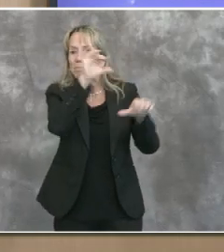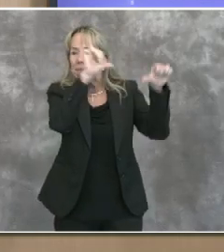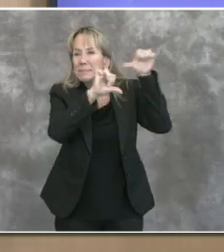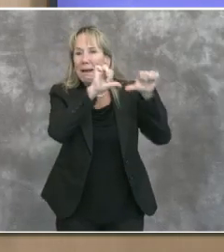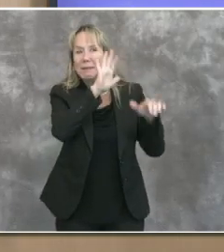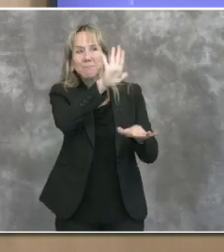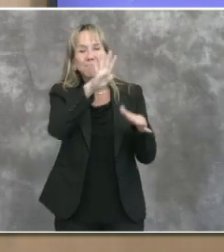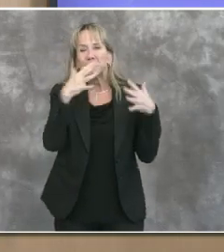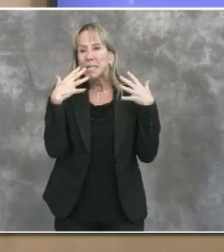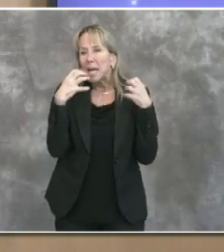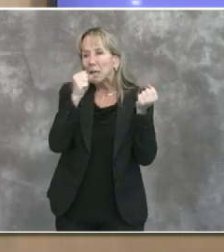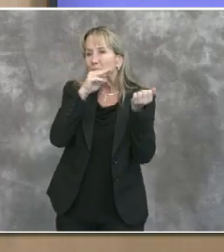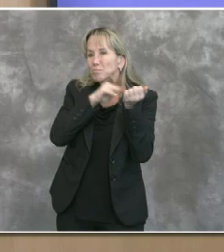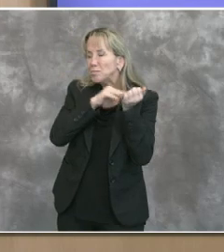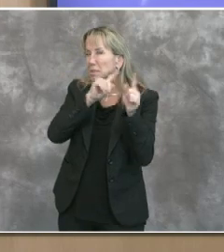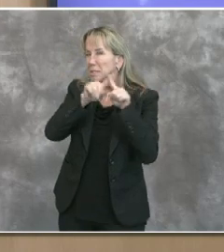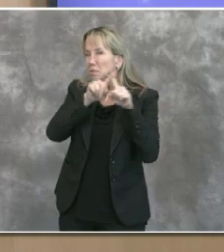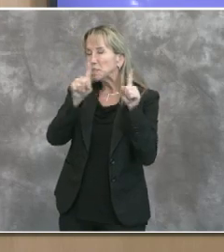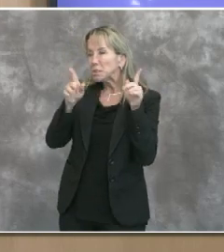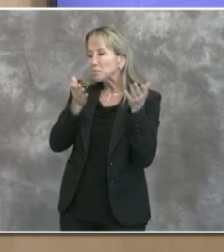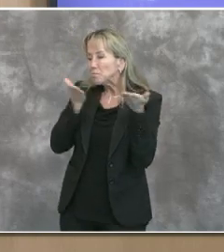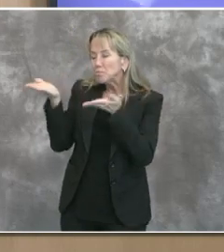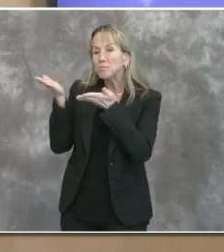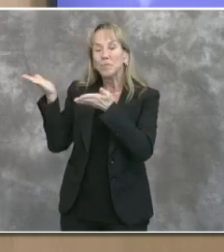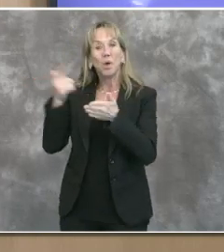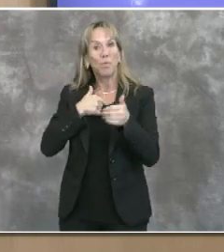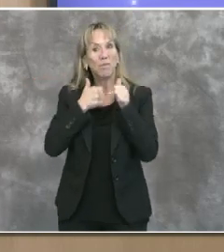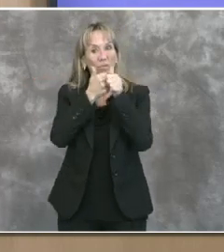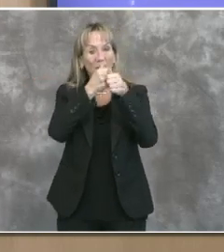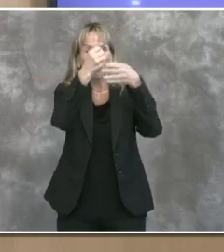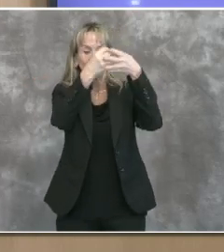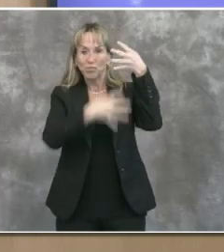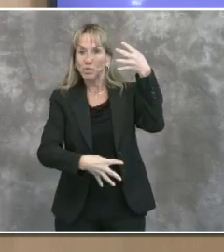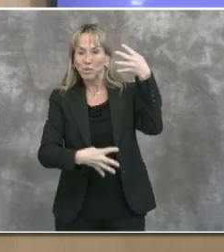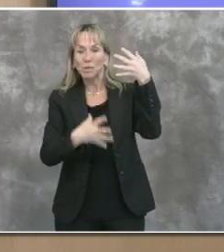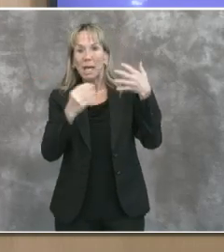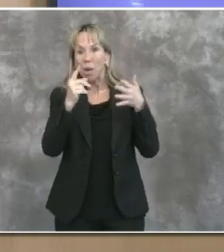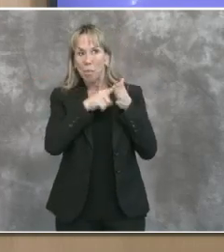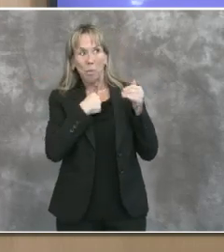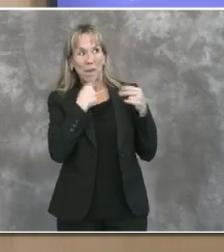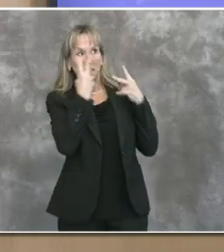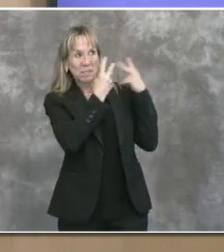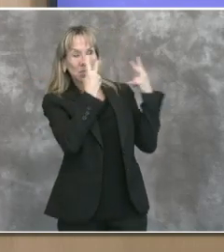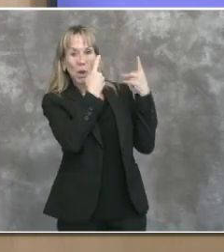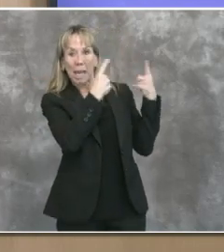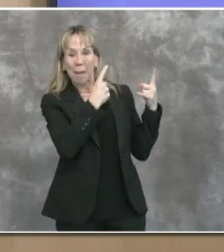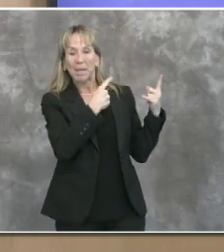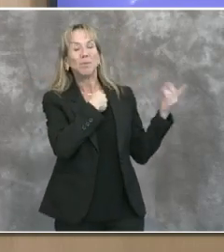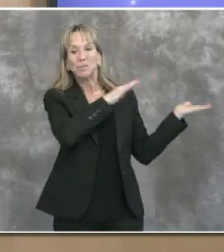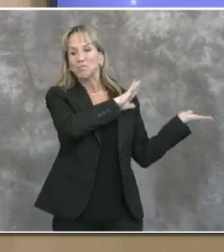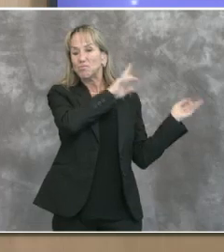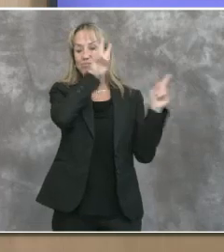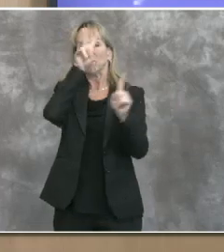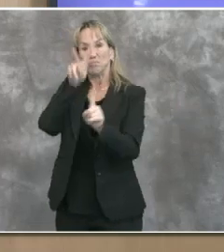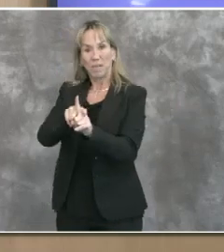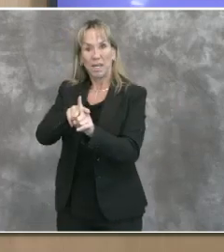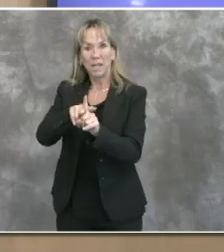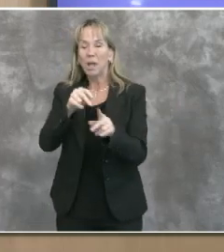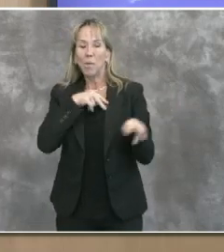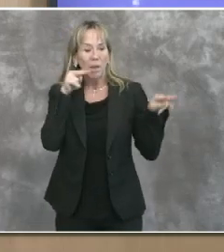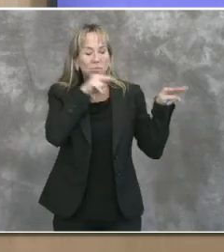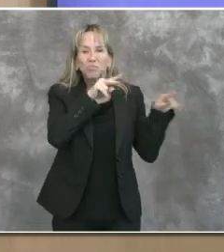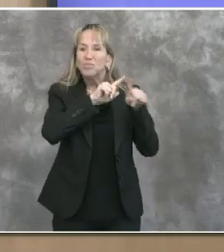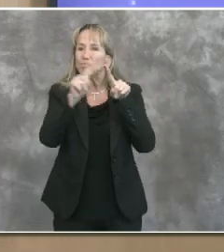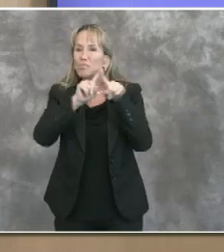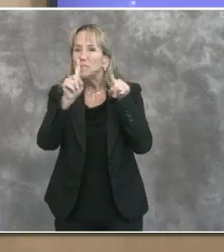were guided on what we believed was the best interest of the people of San Diego based on the evidence presented before us and the case studies that we could look and the